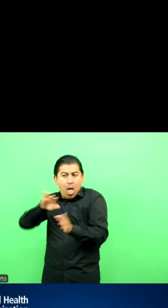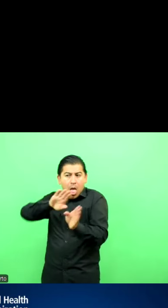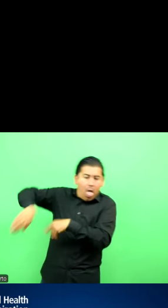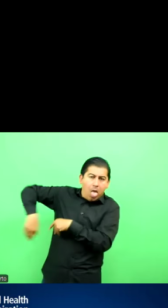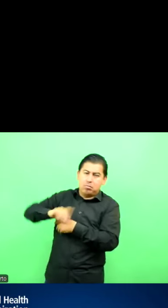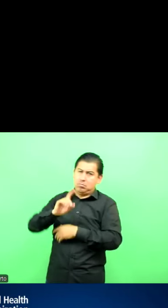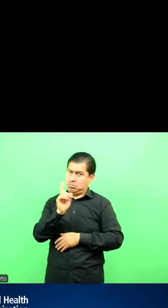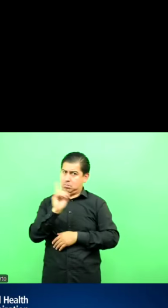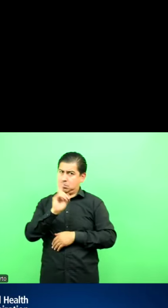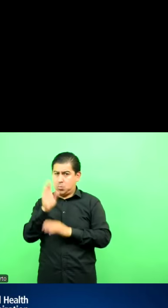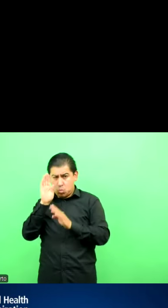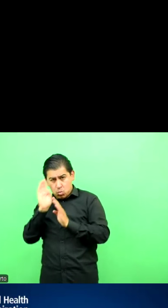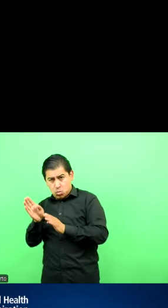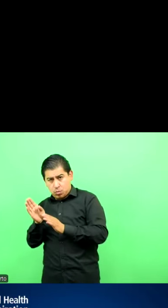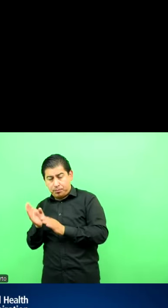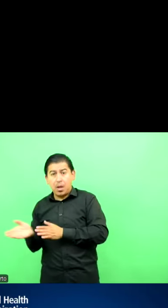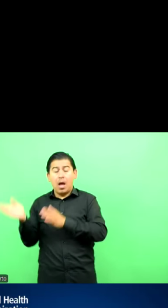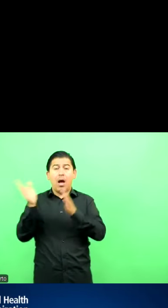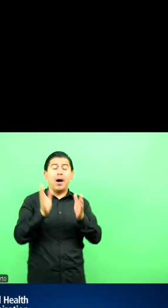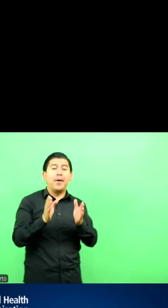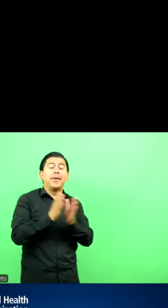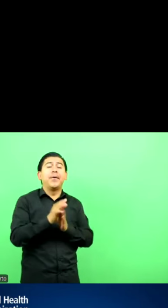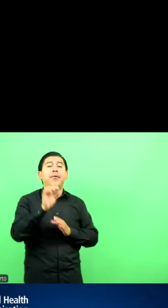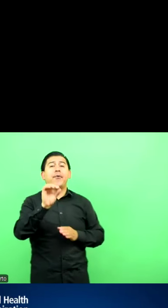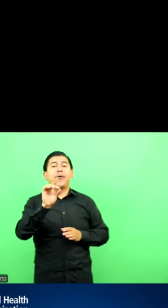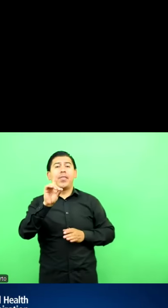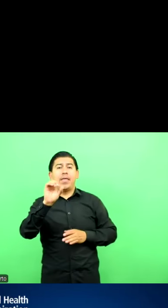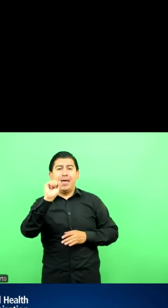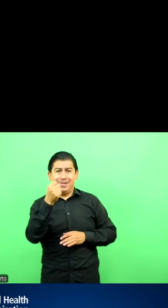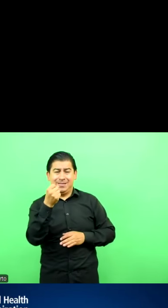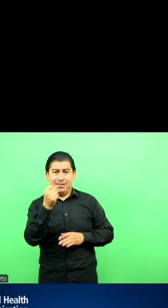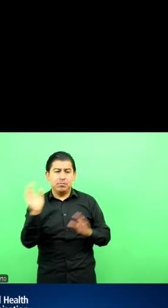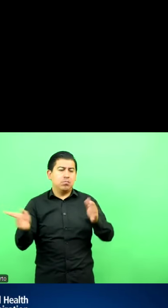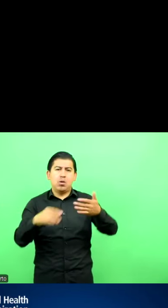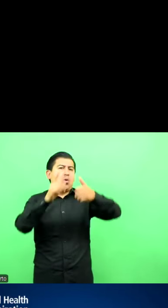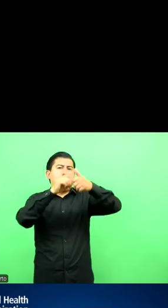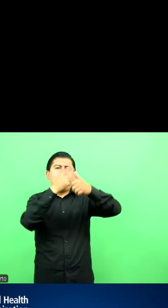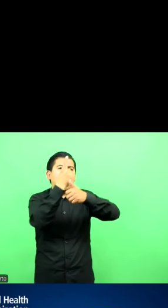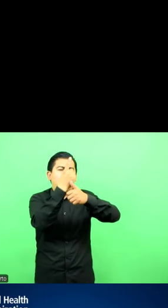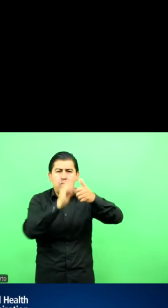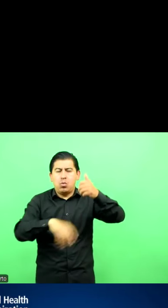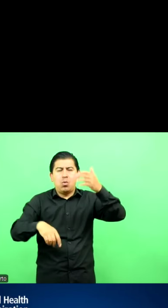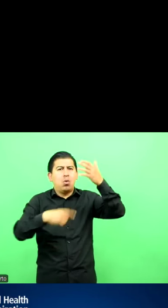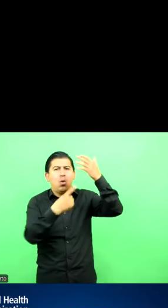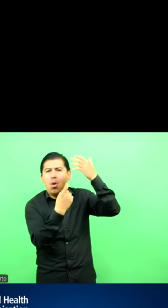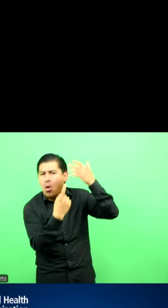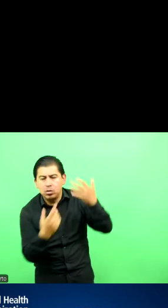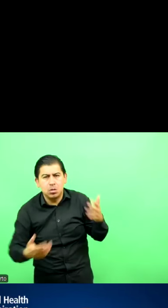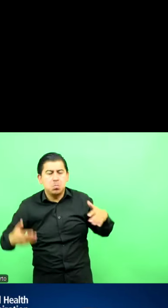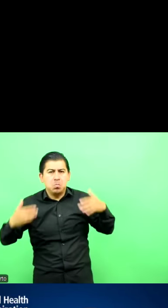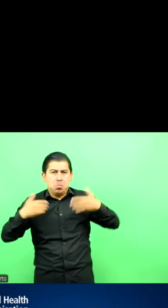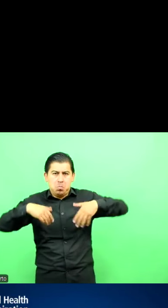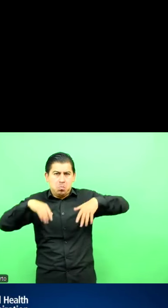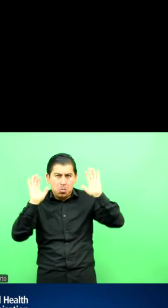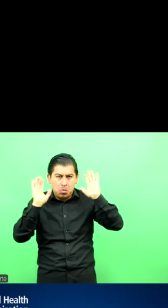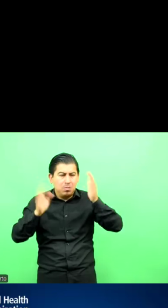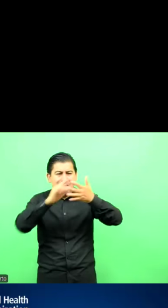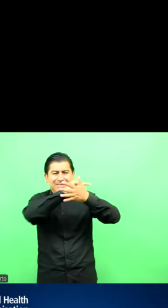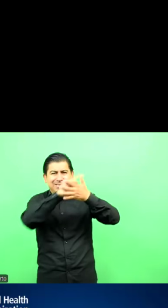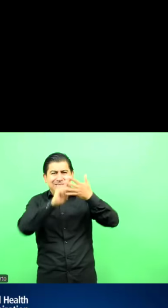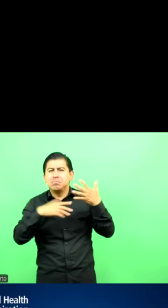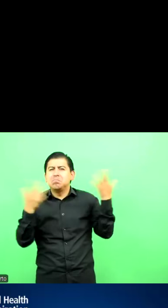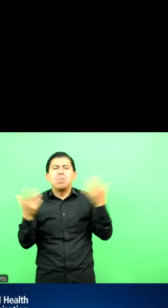11, they are all talking about few indicators like poverty, hunger, sustainable cities and communities, which